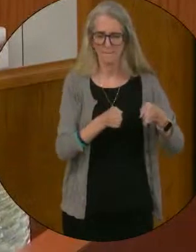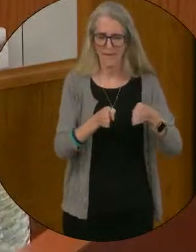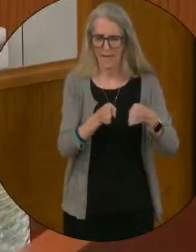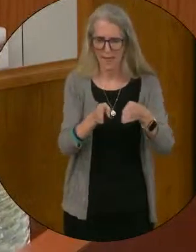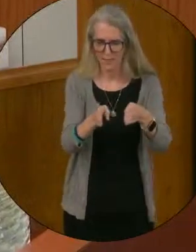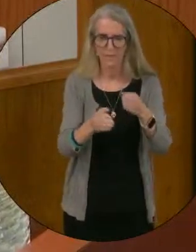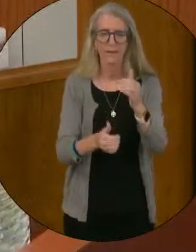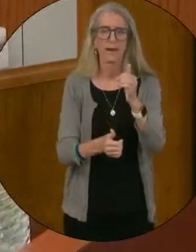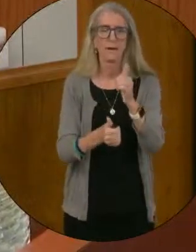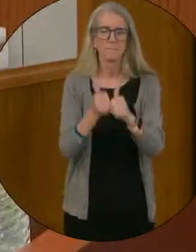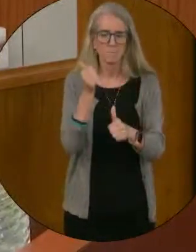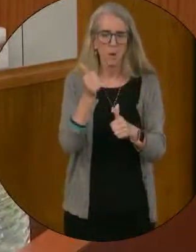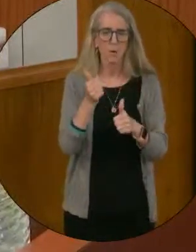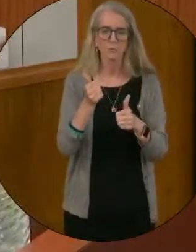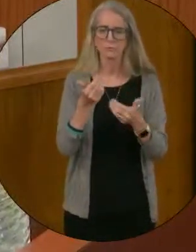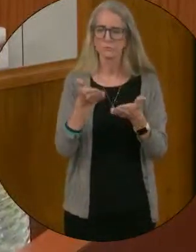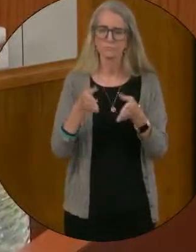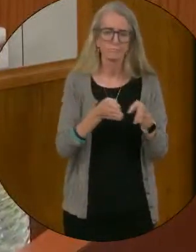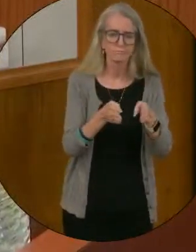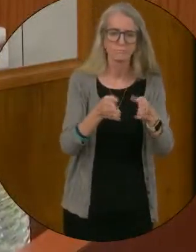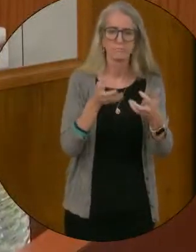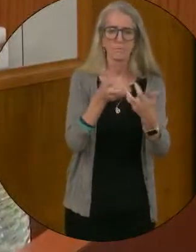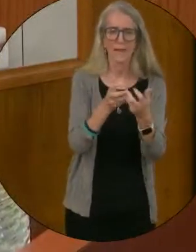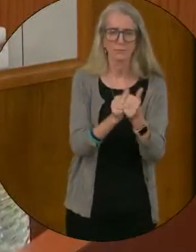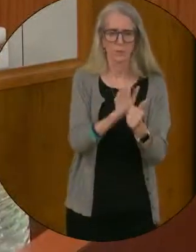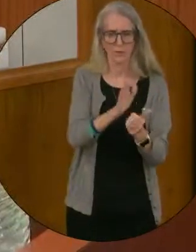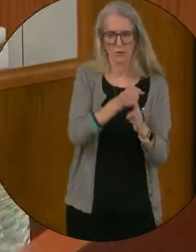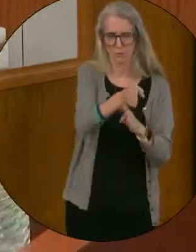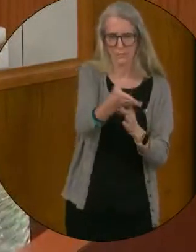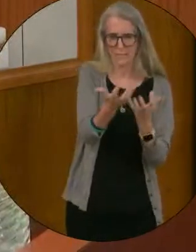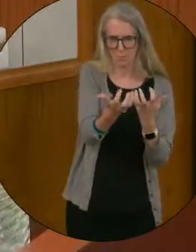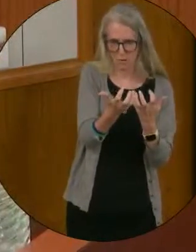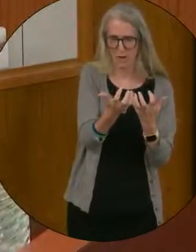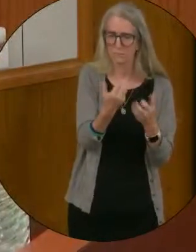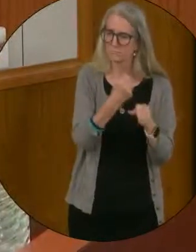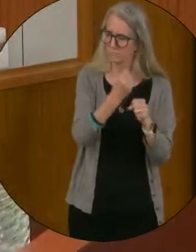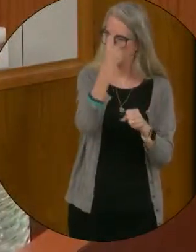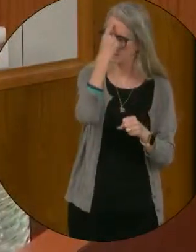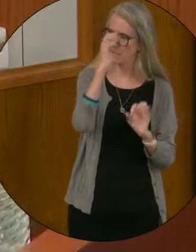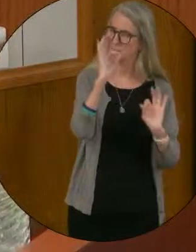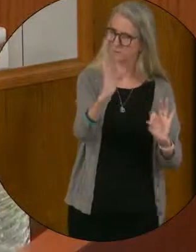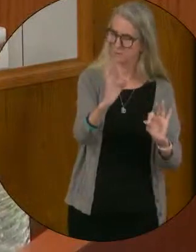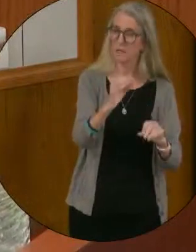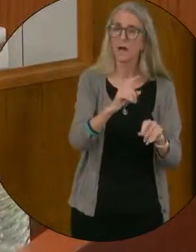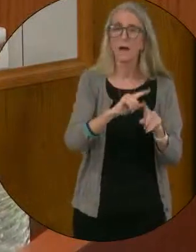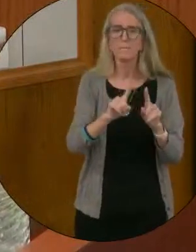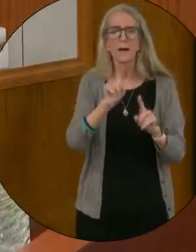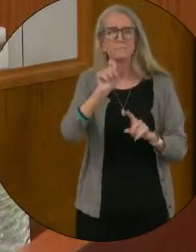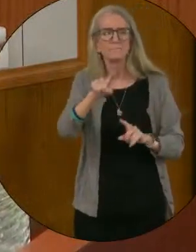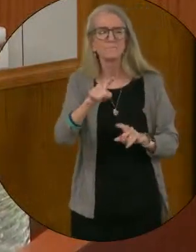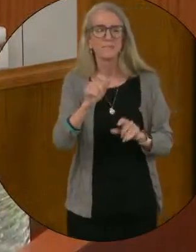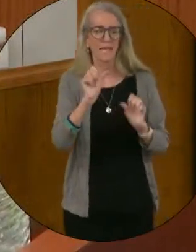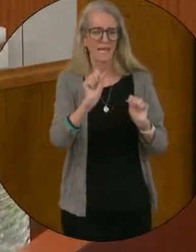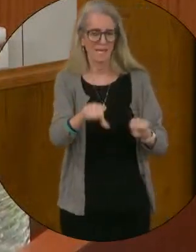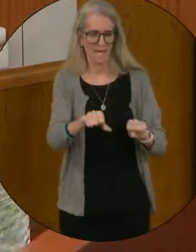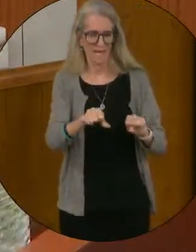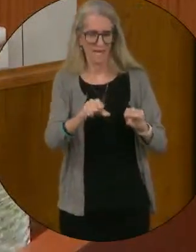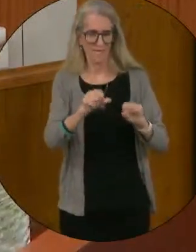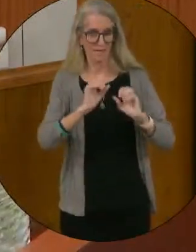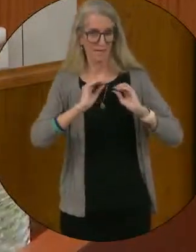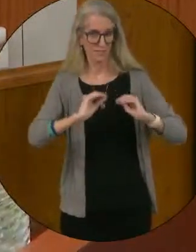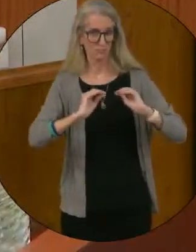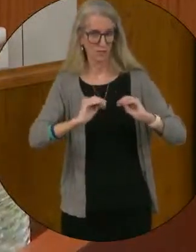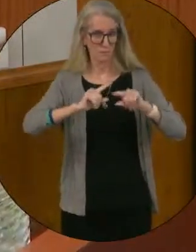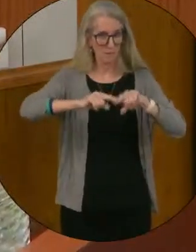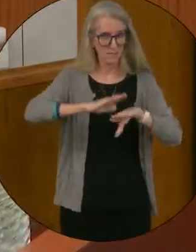most matches the career that they kind of want to go into, which totally makes sense. My only question is, can that instruction be based on like